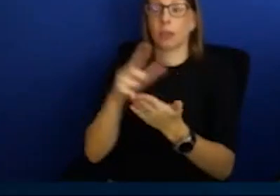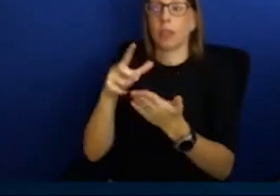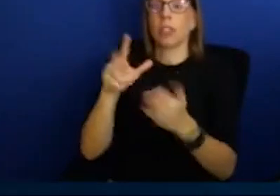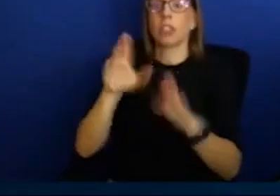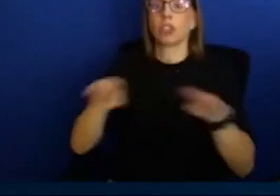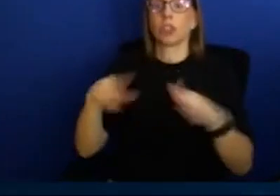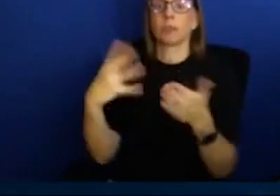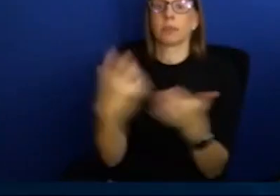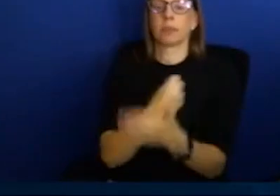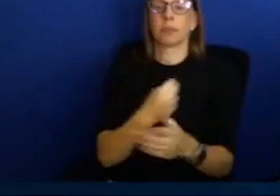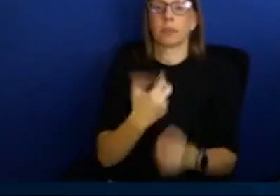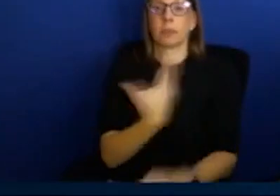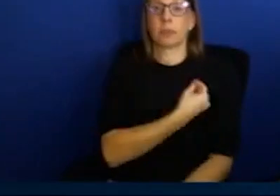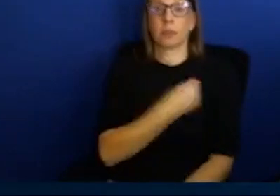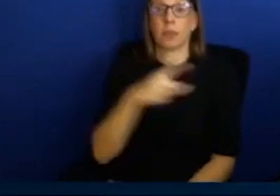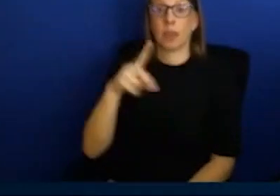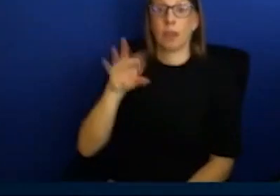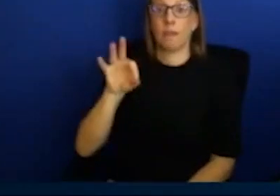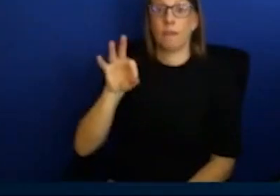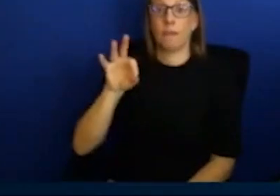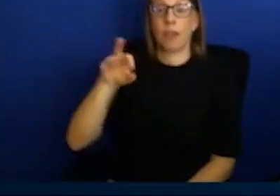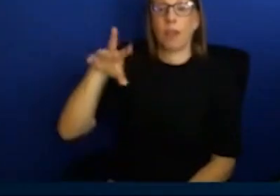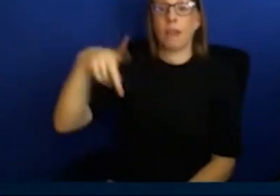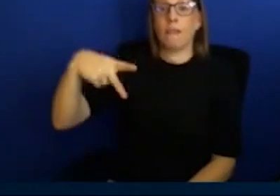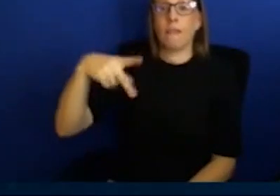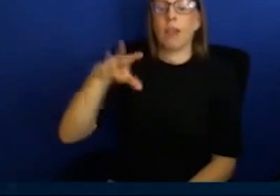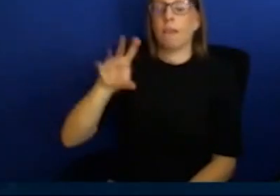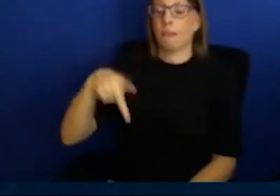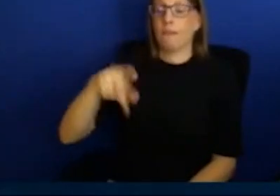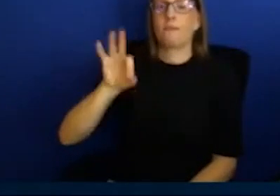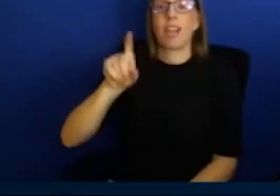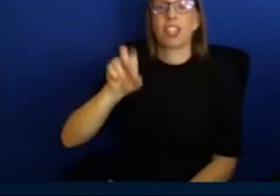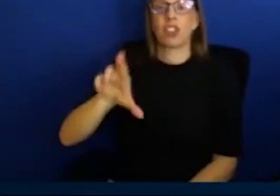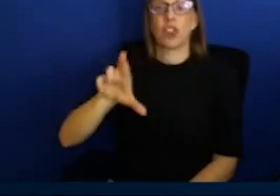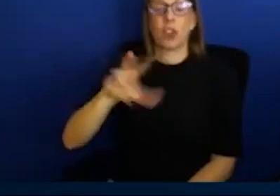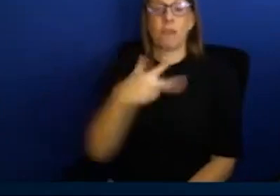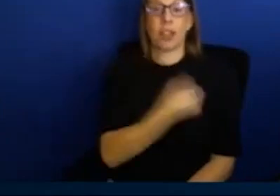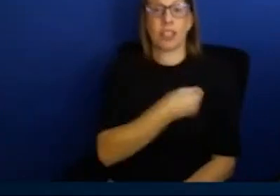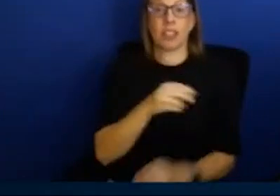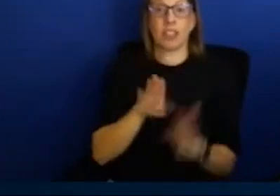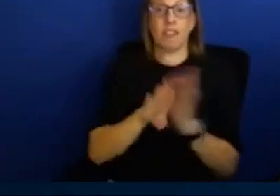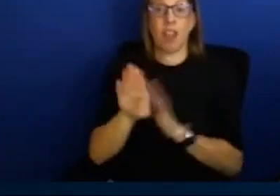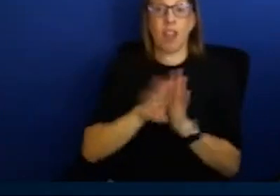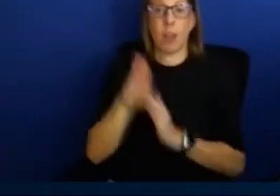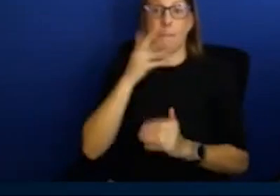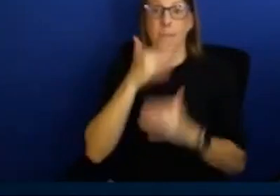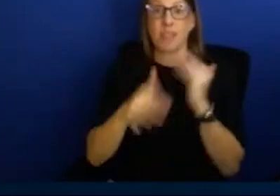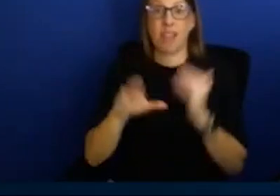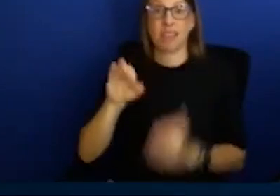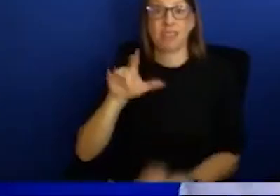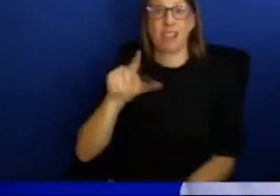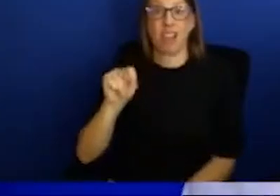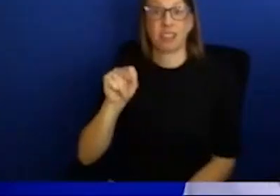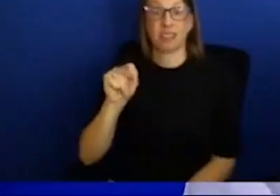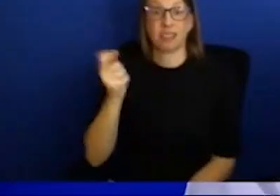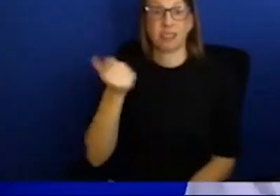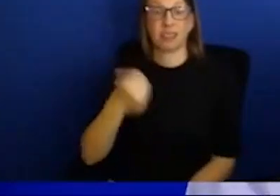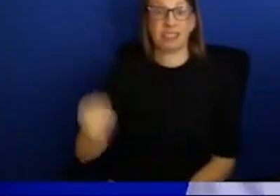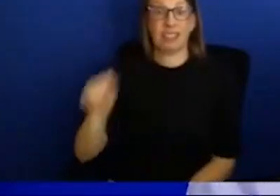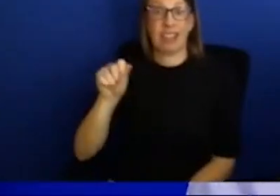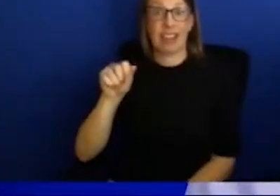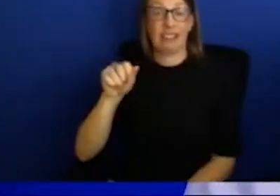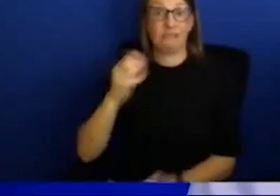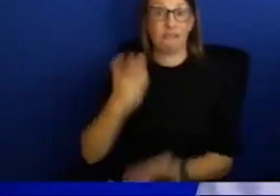Hawkinson, have developed blood clots. Any information, any facts on that claim? I would have to look